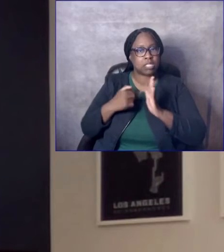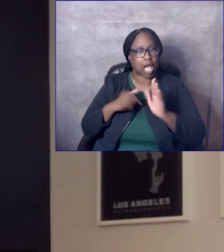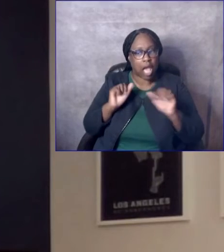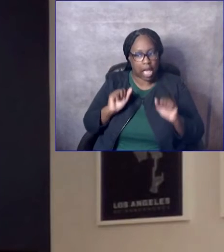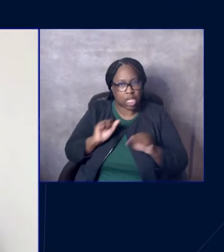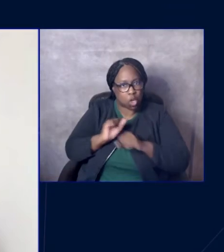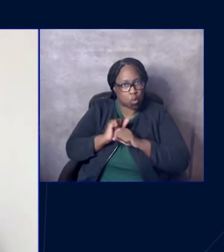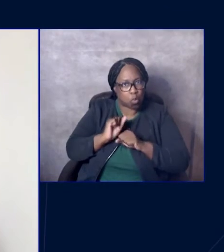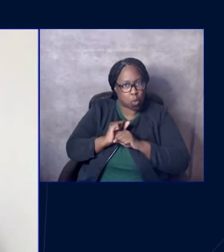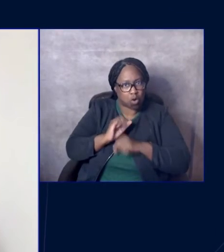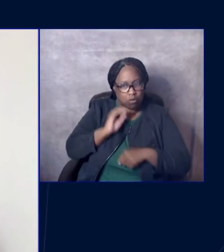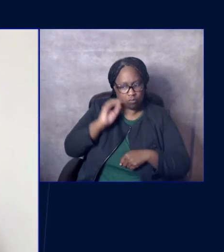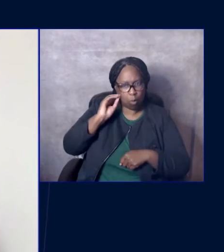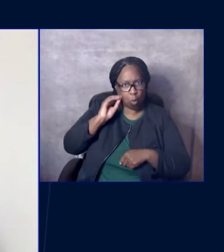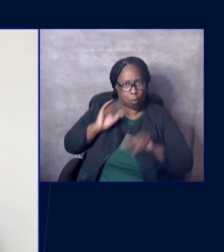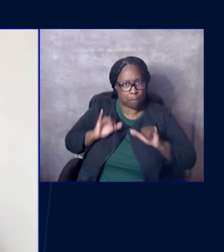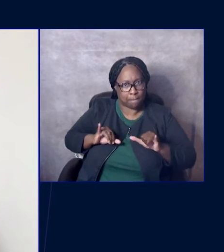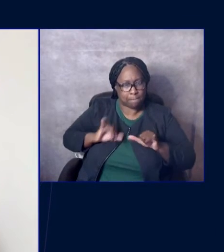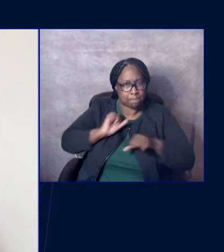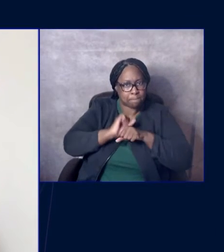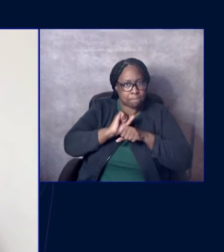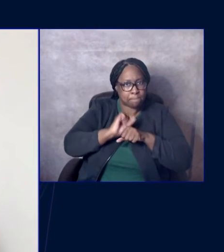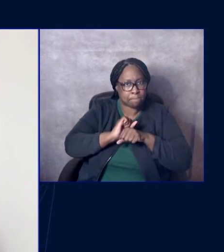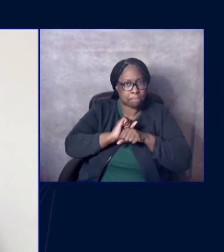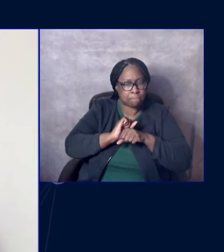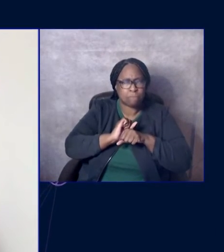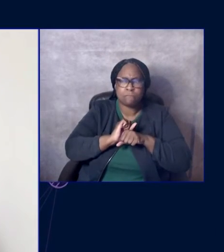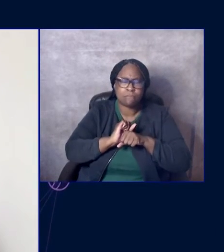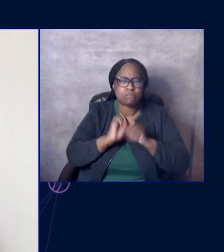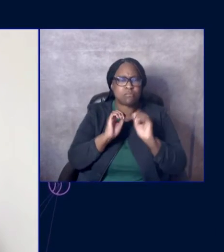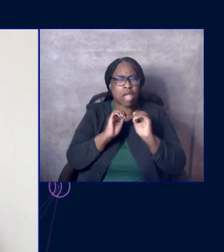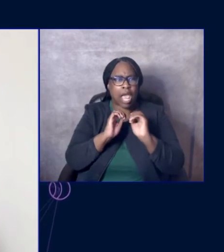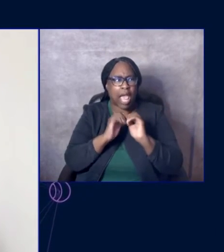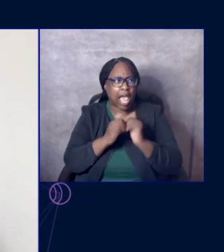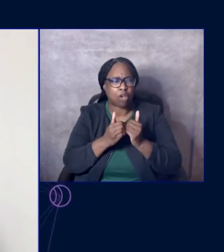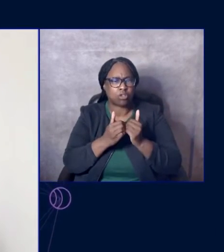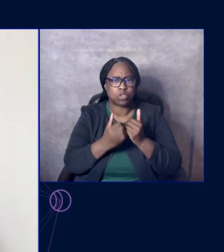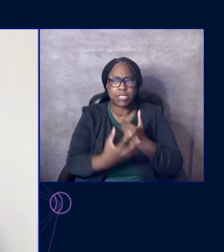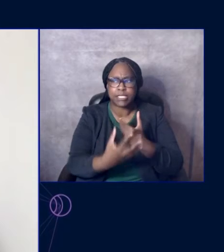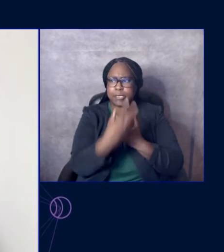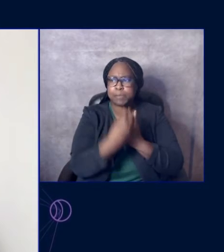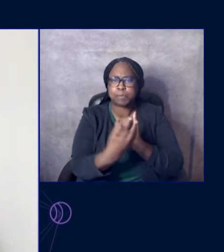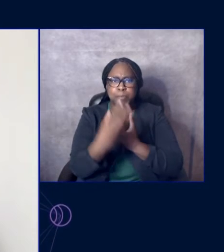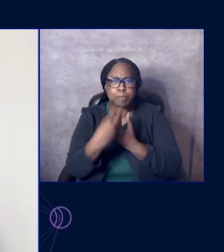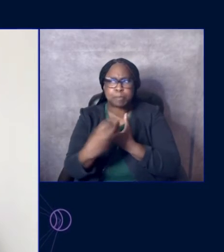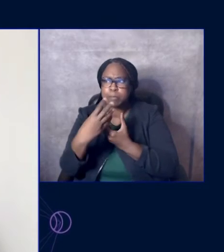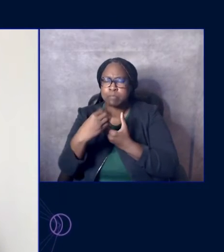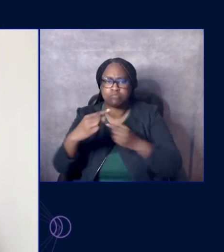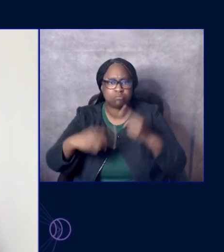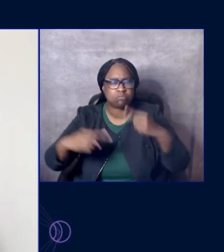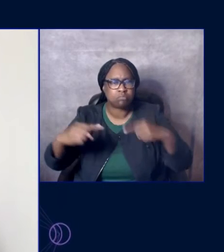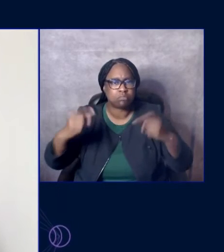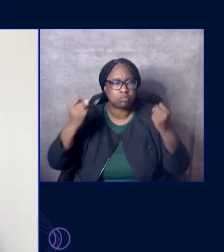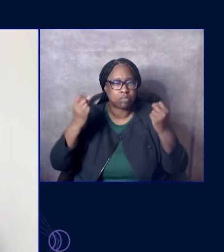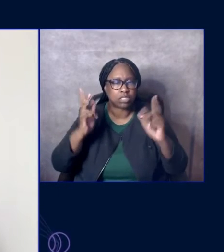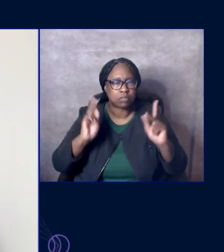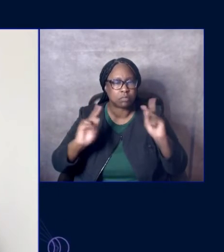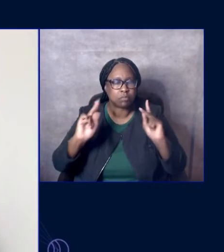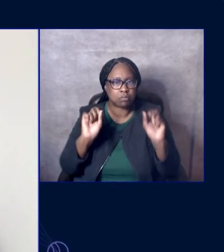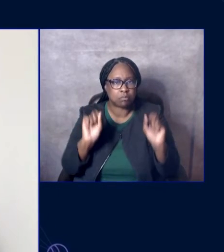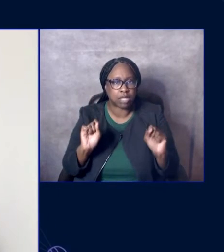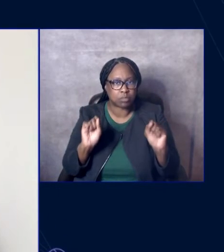to make sure that we were broadening the conversation, including as many people as possible, and making the realities of